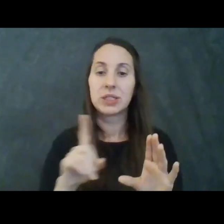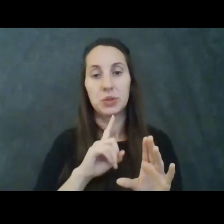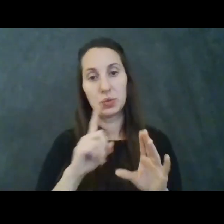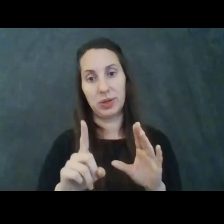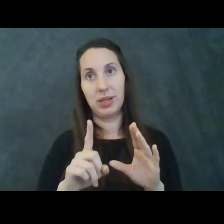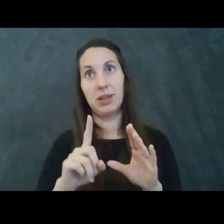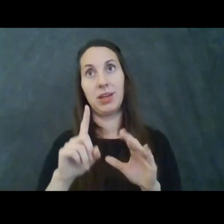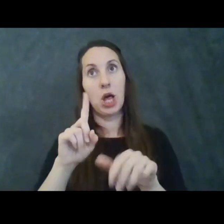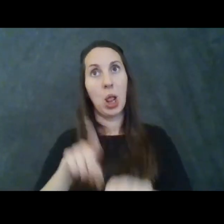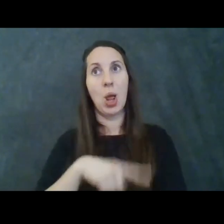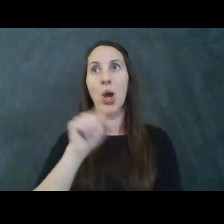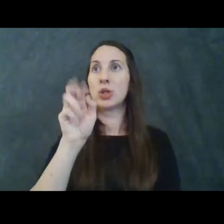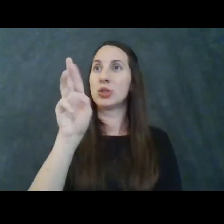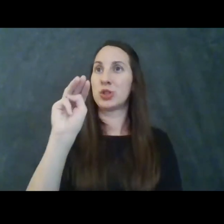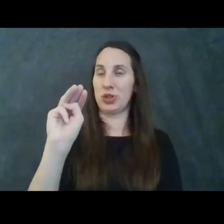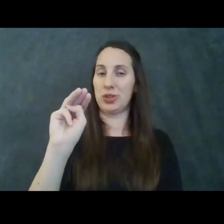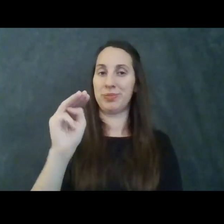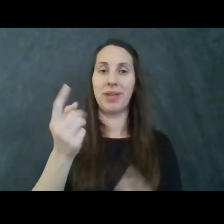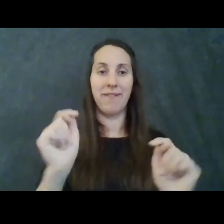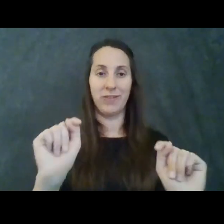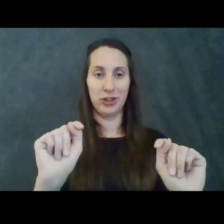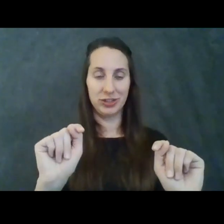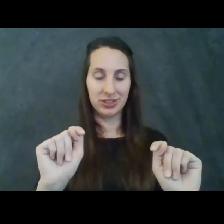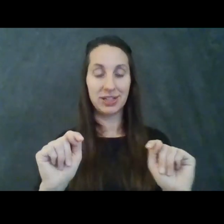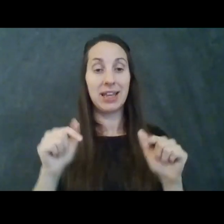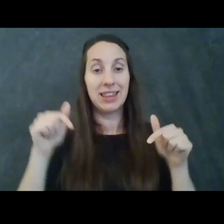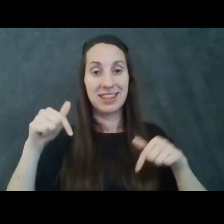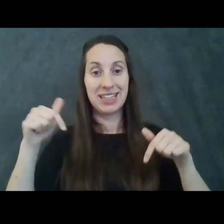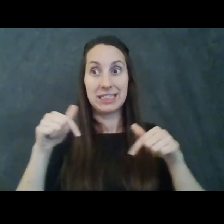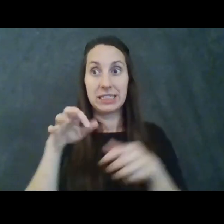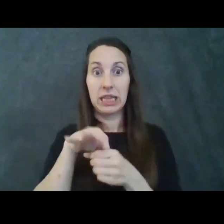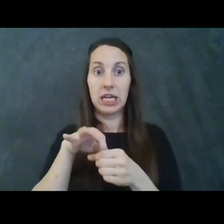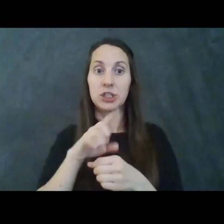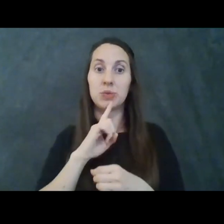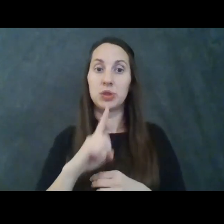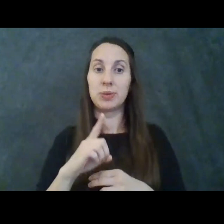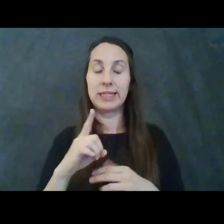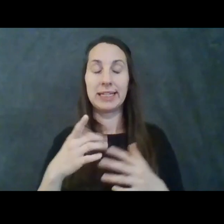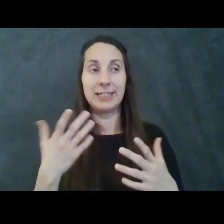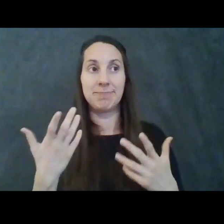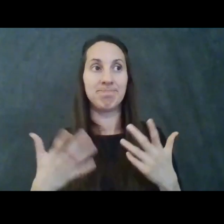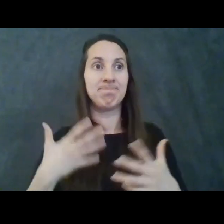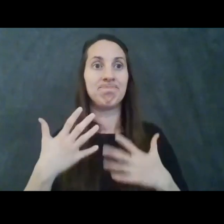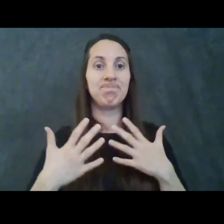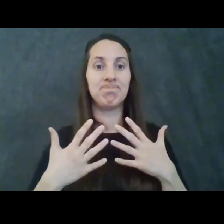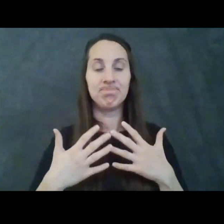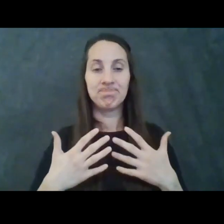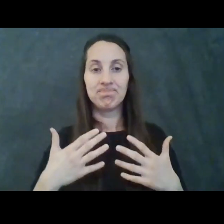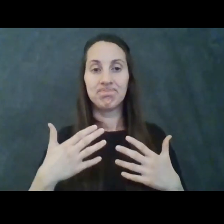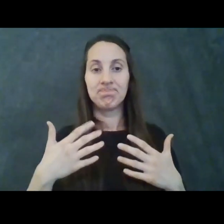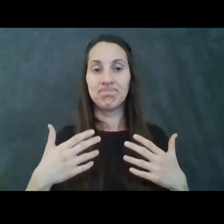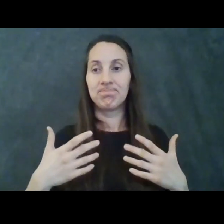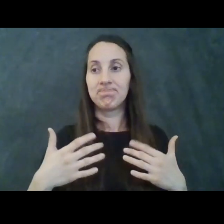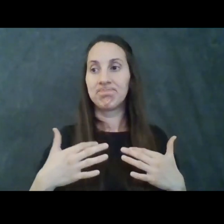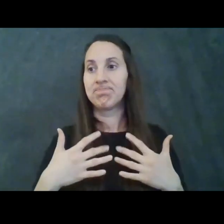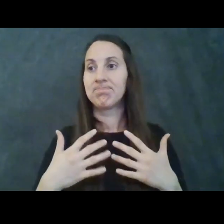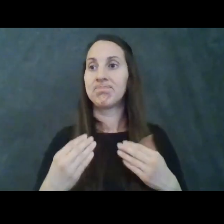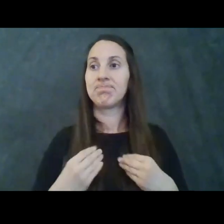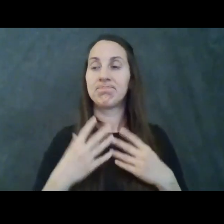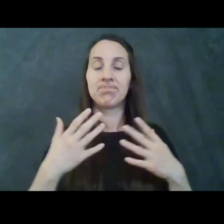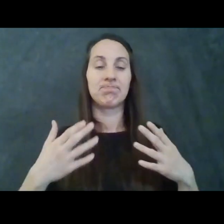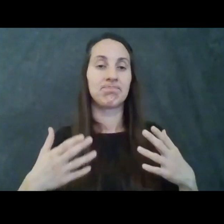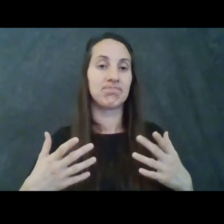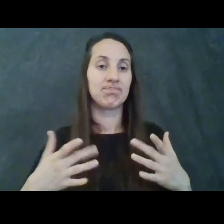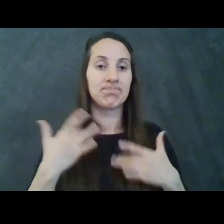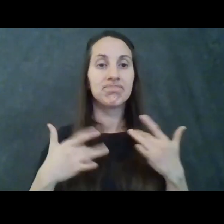election, as heightened as it was. This is something we can, I think, dig deep to find